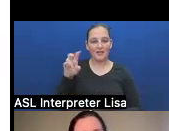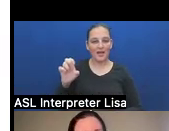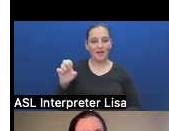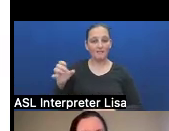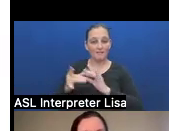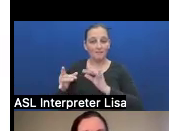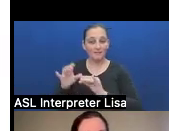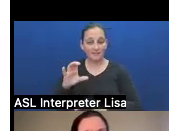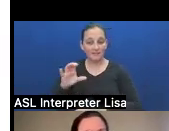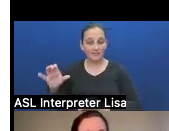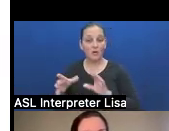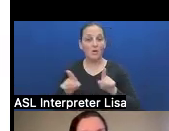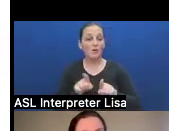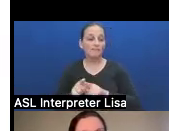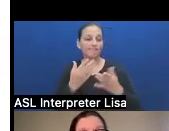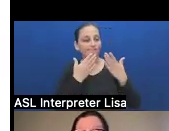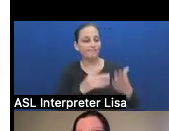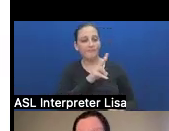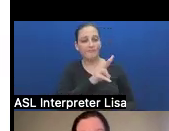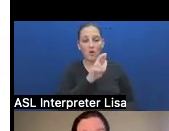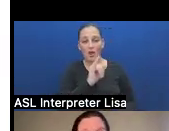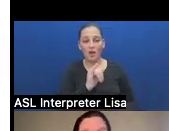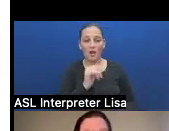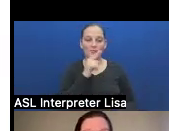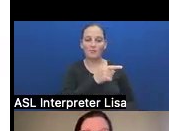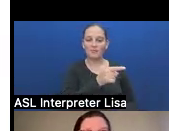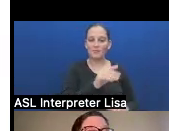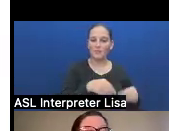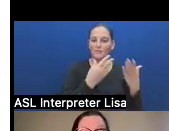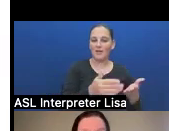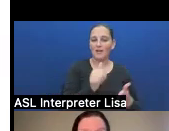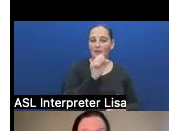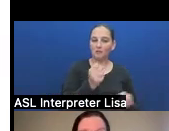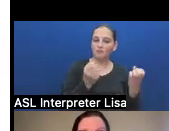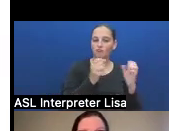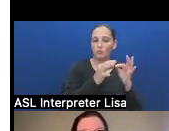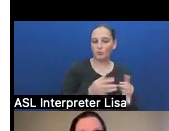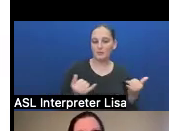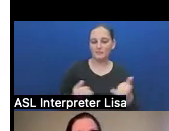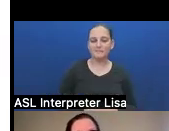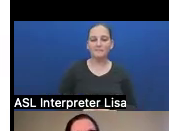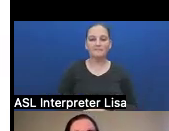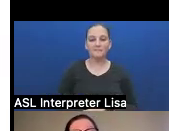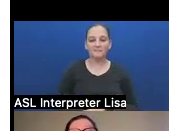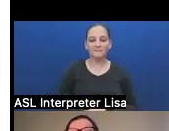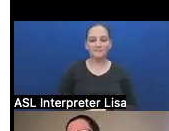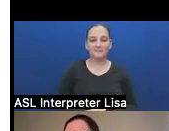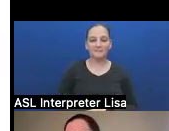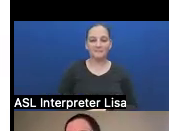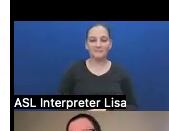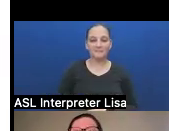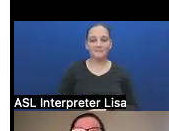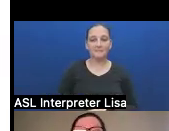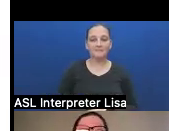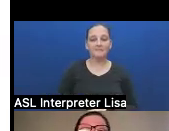addition, we'd like to thank Virtual VRI for providing ASL interpreters today. This